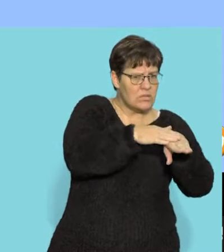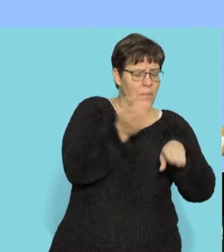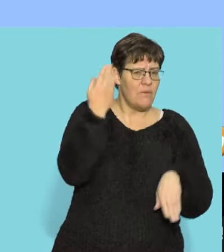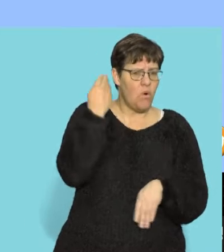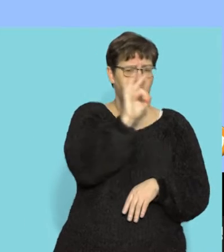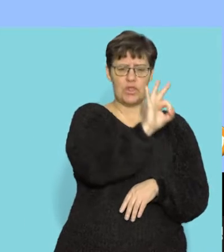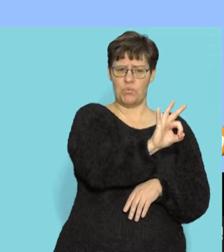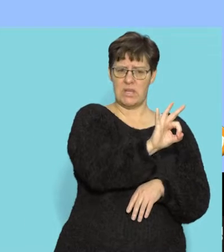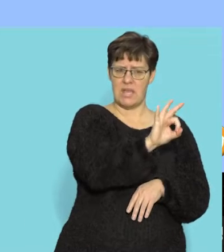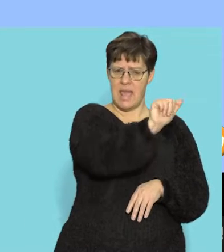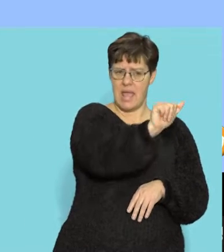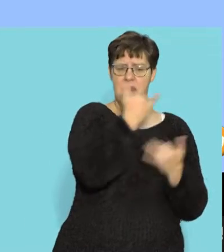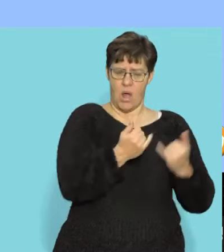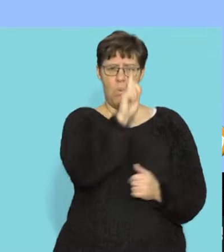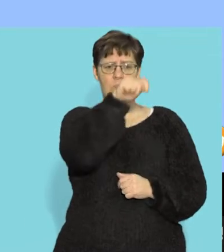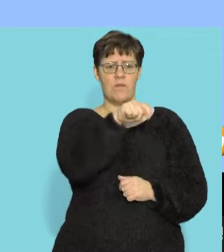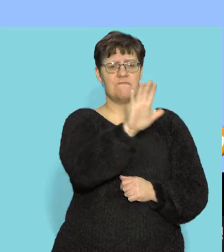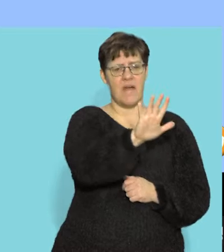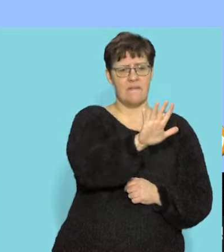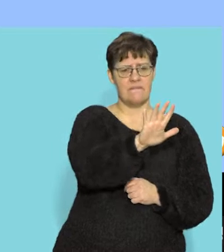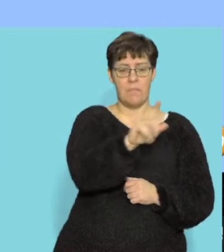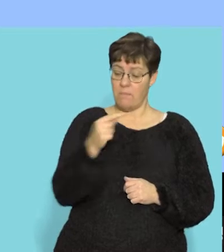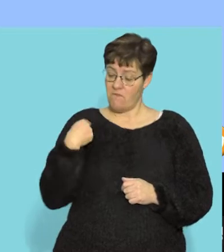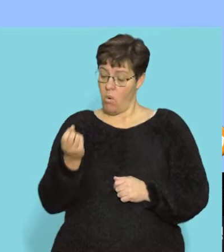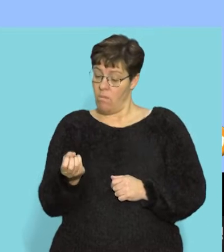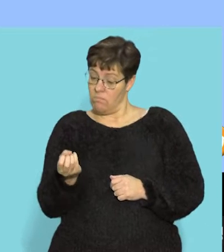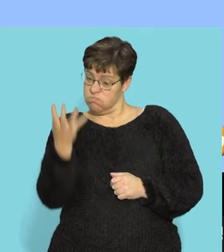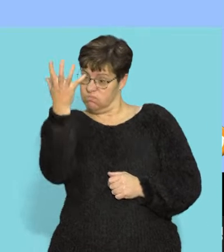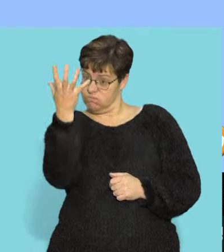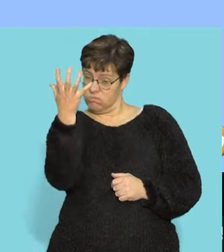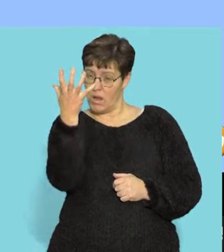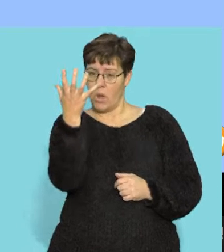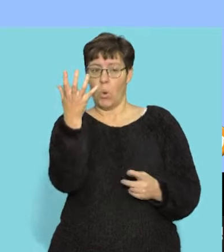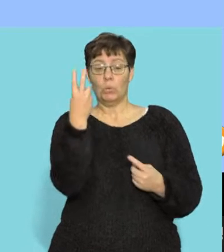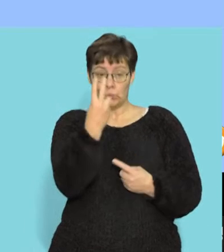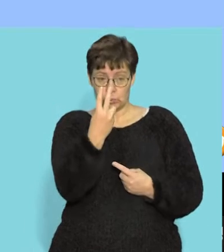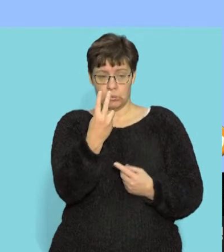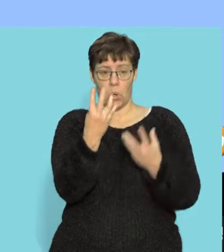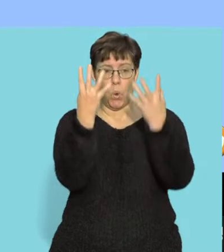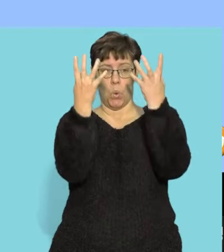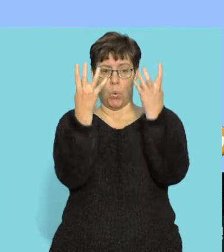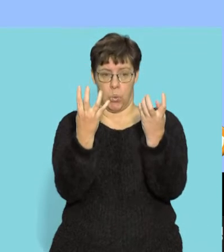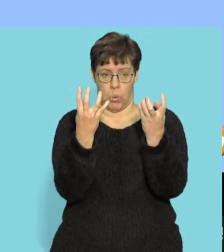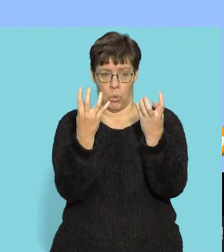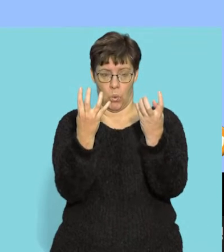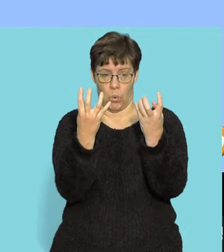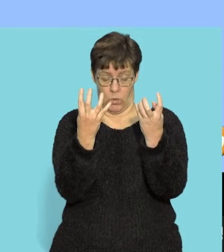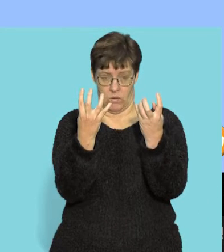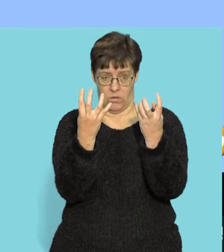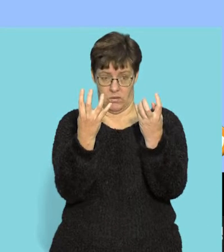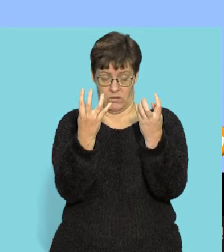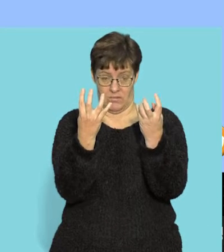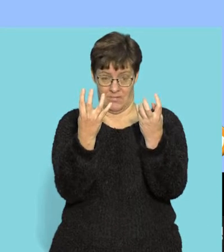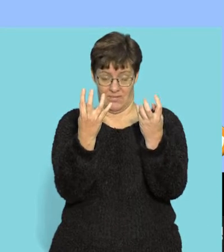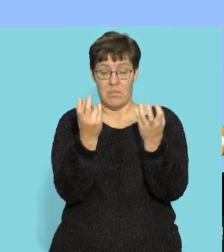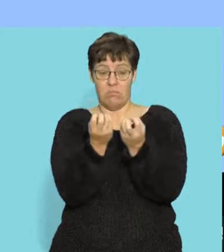was, and the brightness of the light bulb has also changed, okay, without being specific as to whether it became